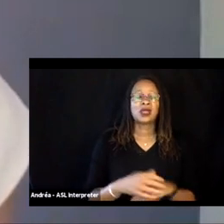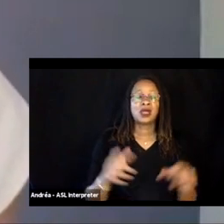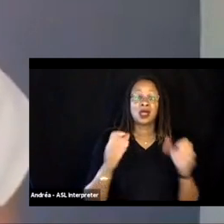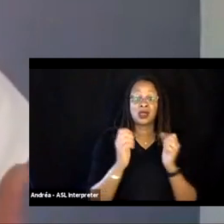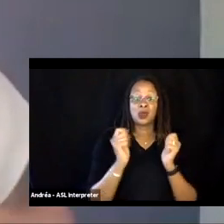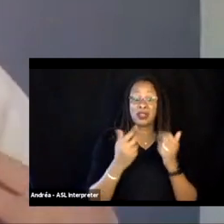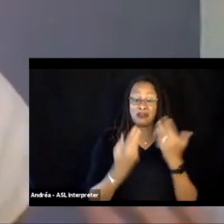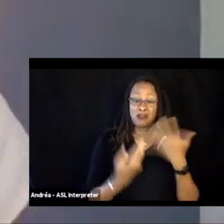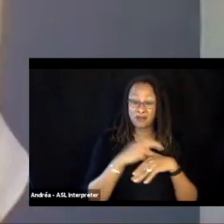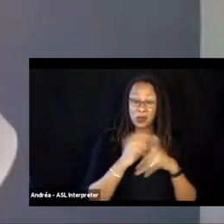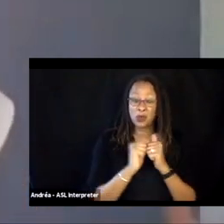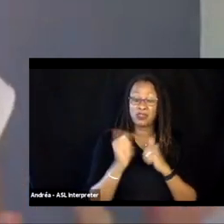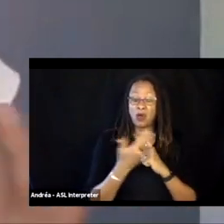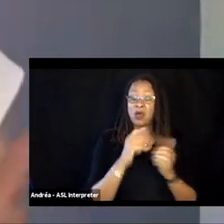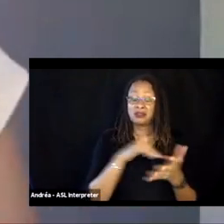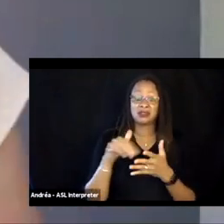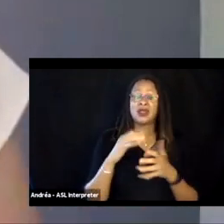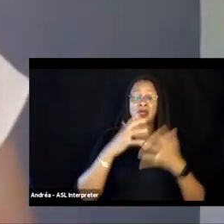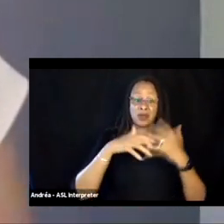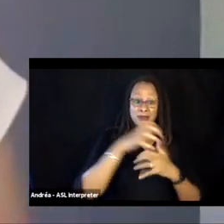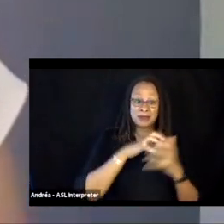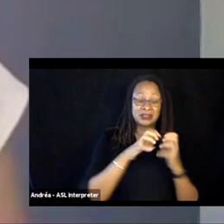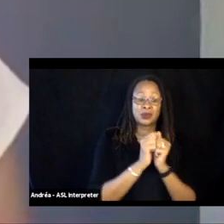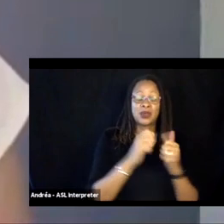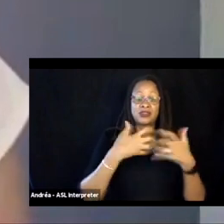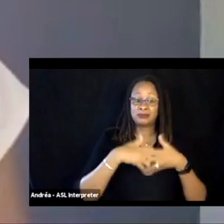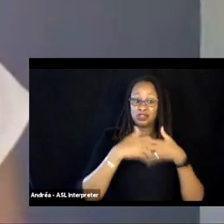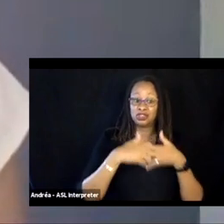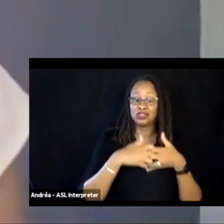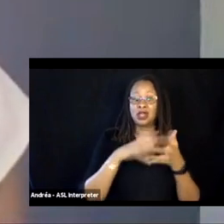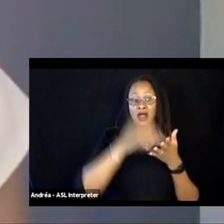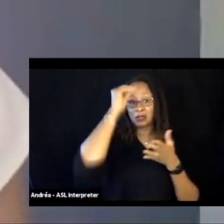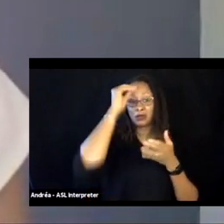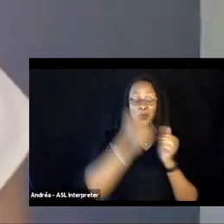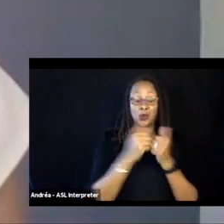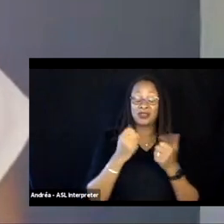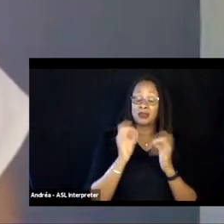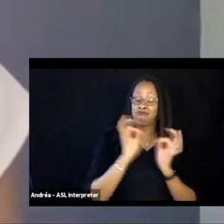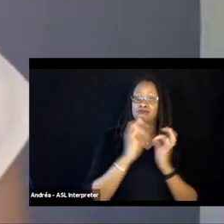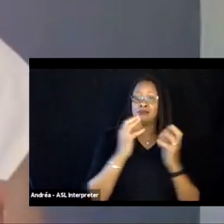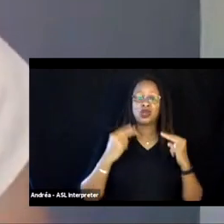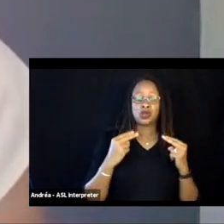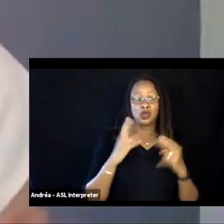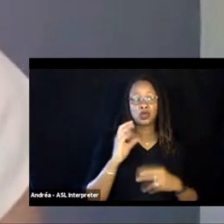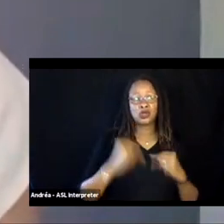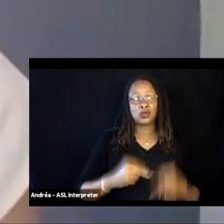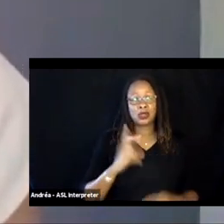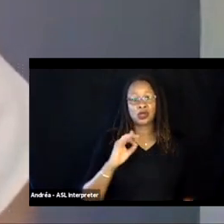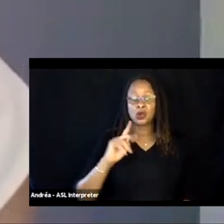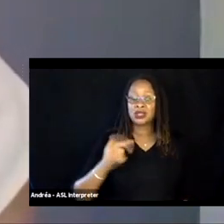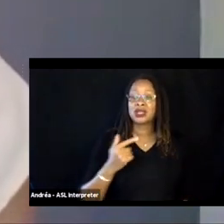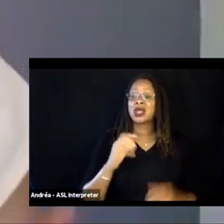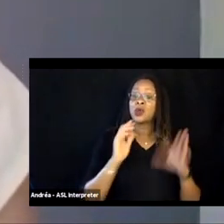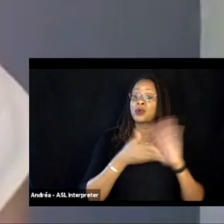our studies, we mix machine learning with expert human coding. We run the GDIQ, which provides data on